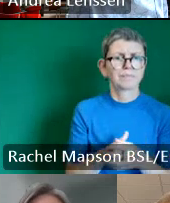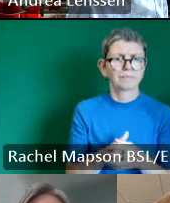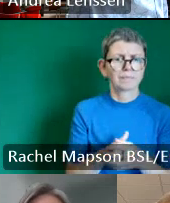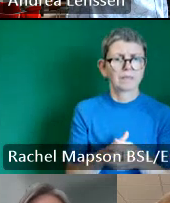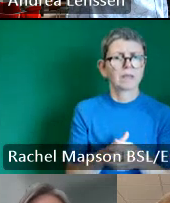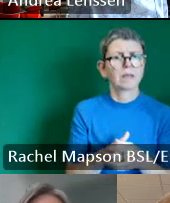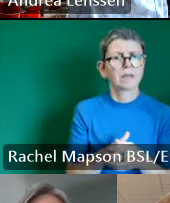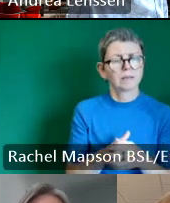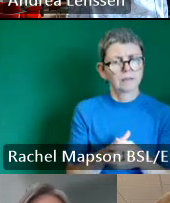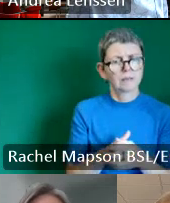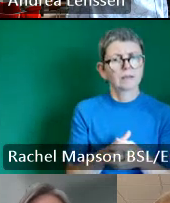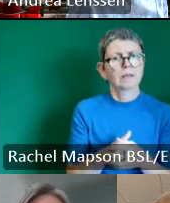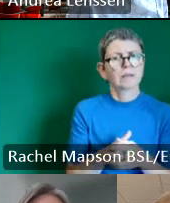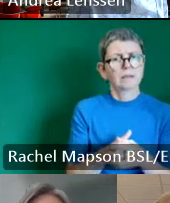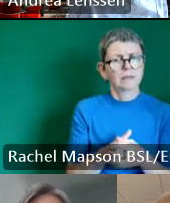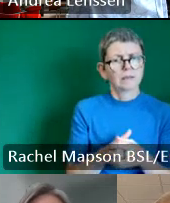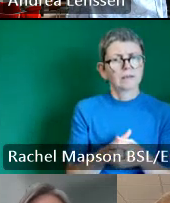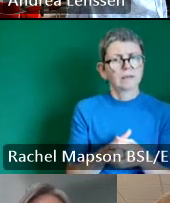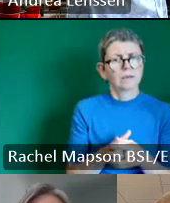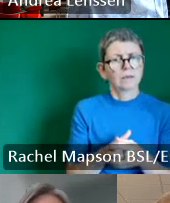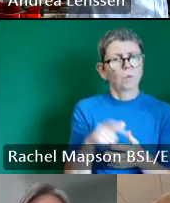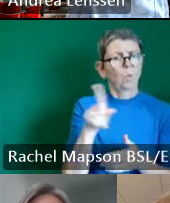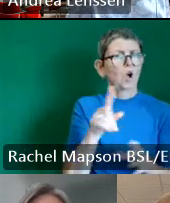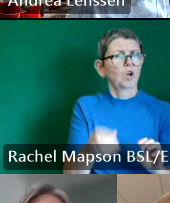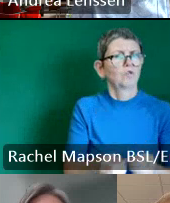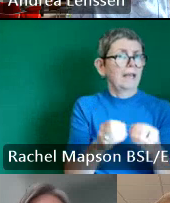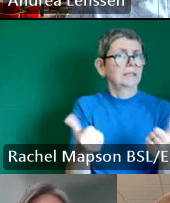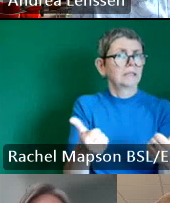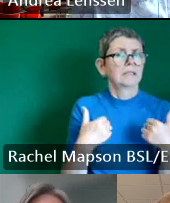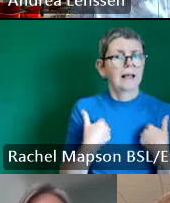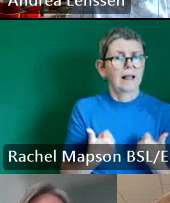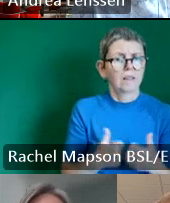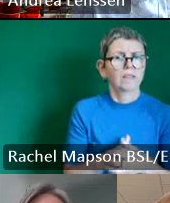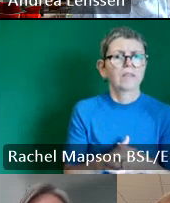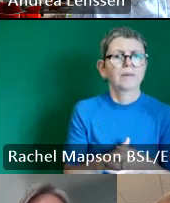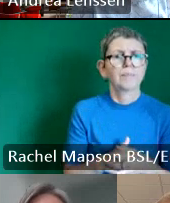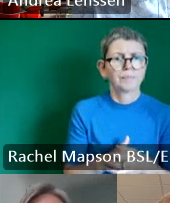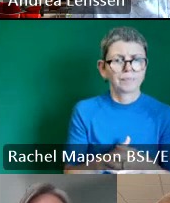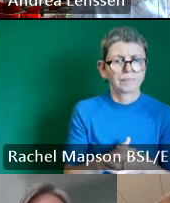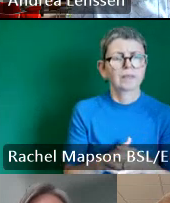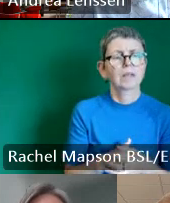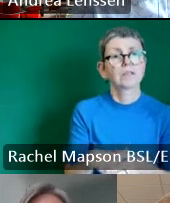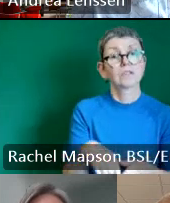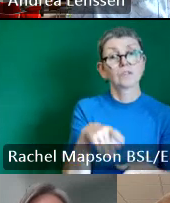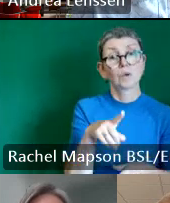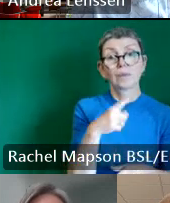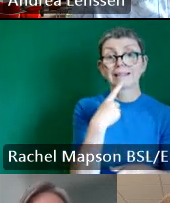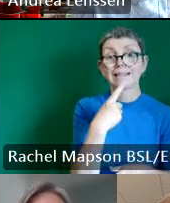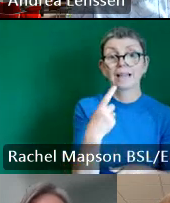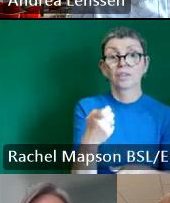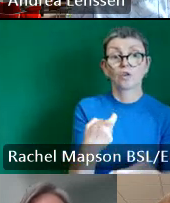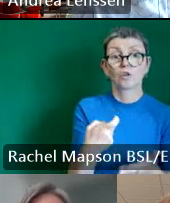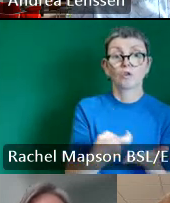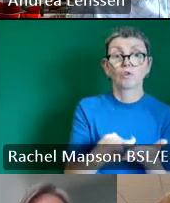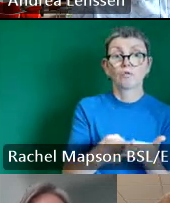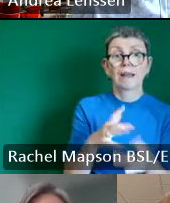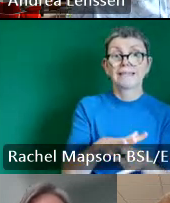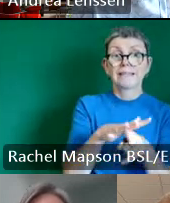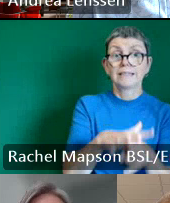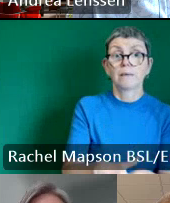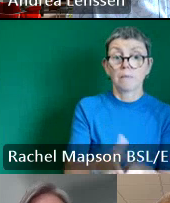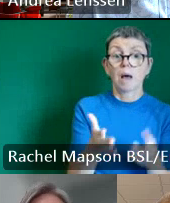just maybe 2 years ago now, I think, made racism a public health concern, and I